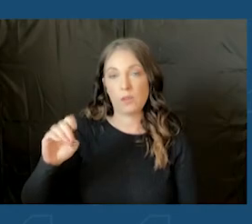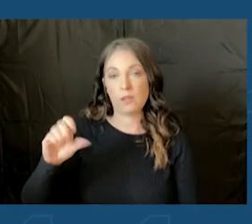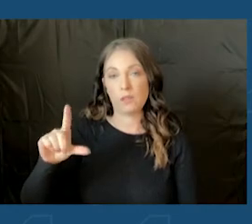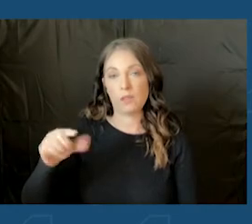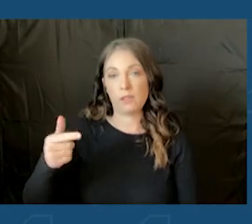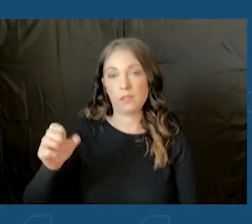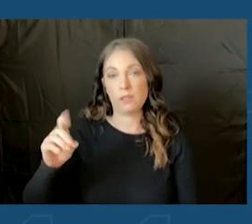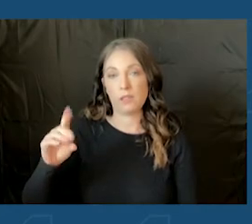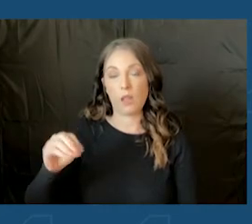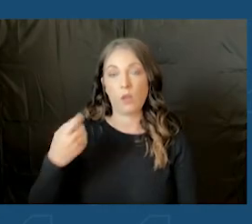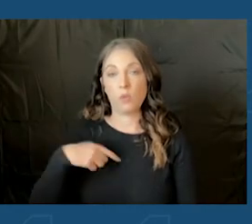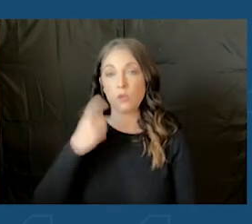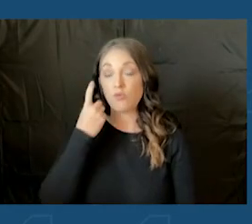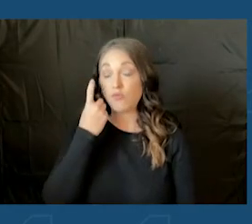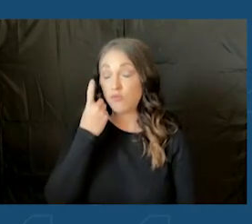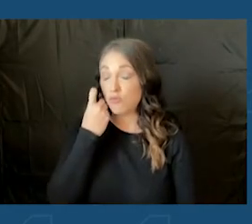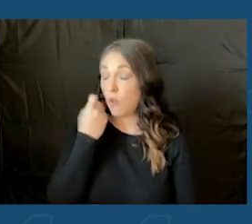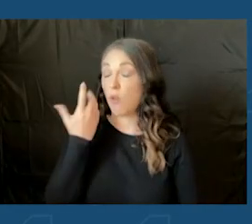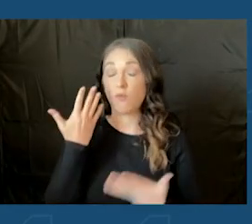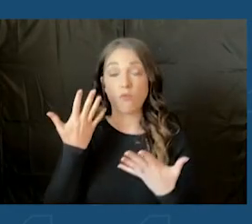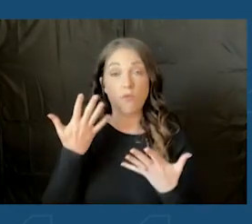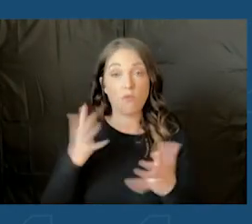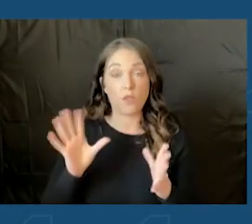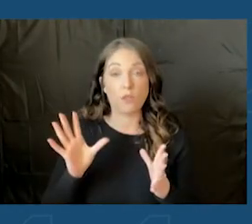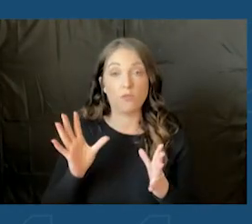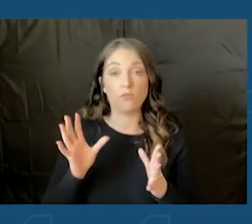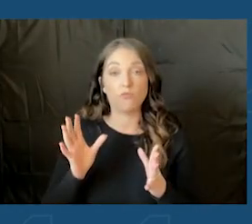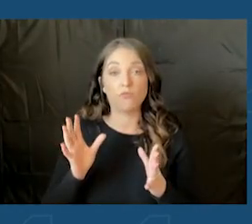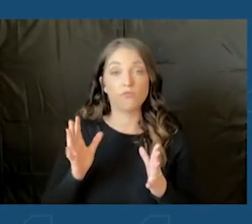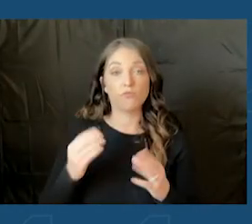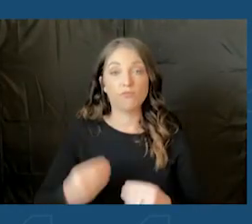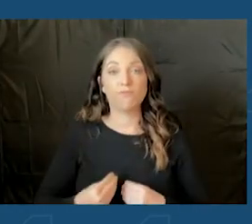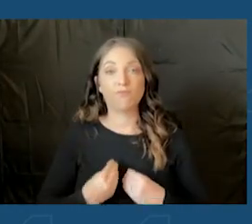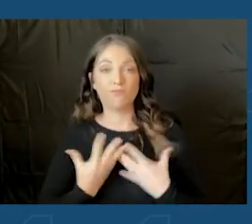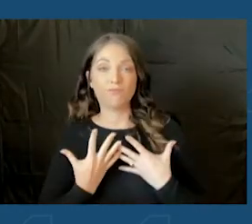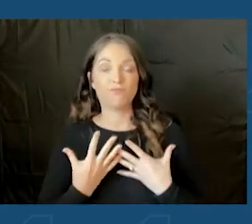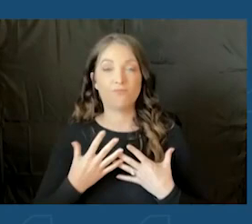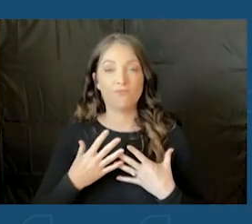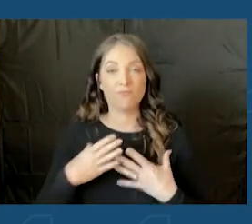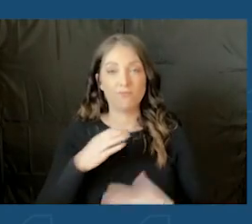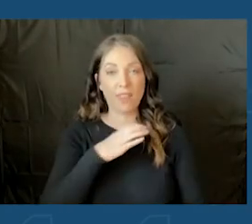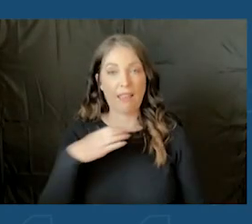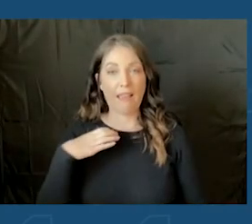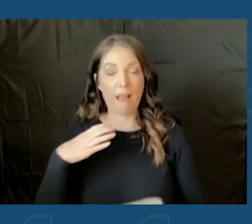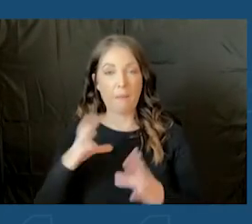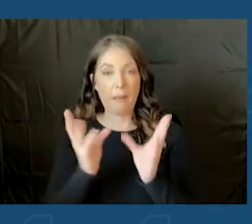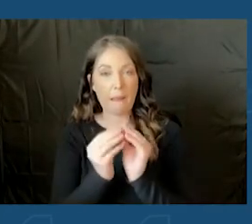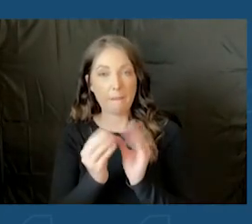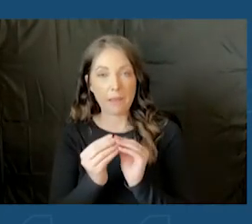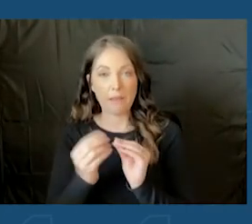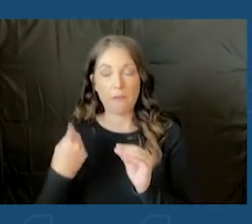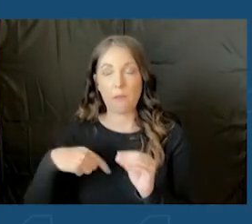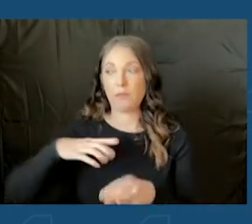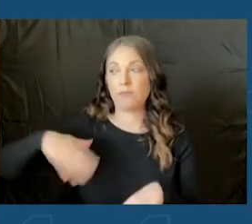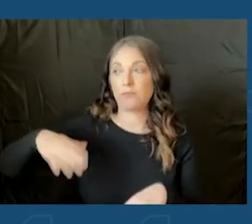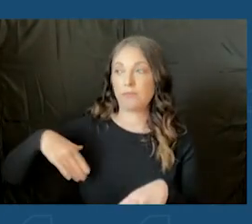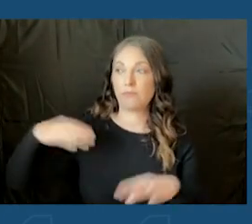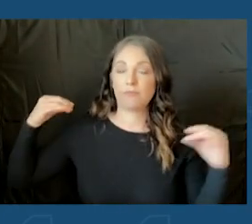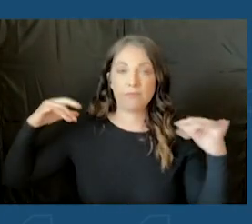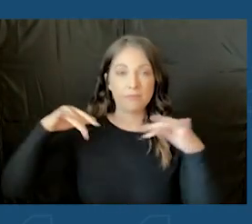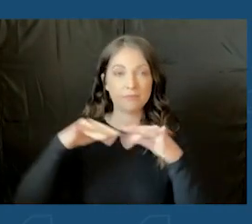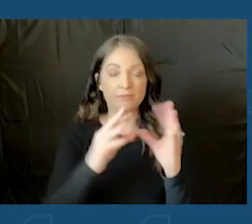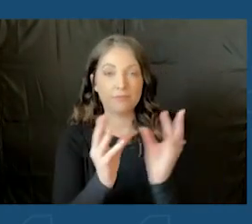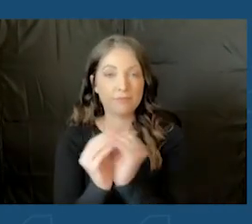We just concluded a very uplifting cabinet meeting. We have not had a chance to assemble in a few months, and so I wanted to bring everyone